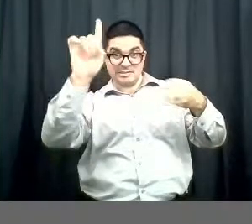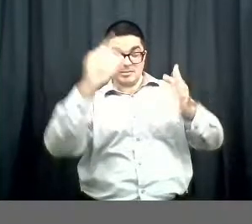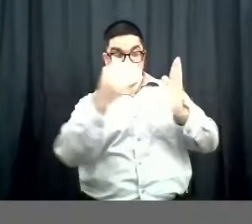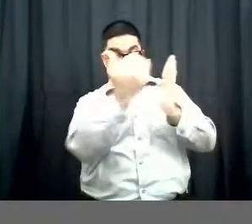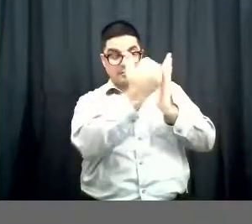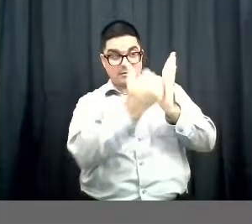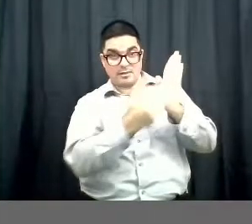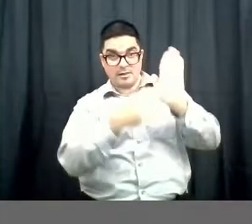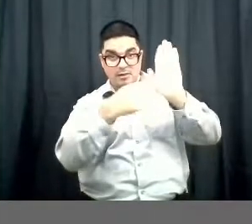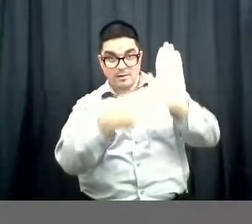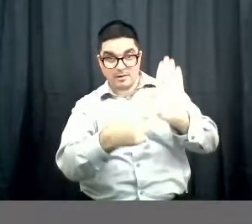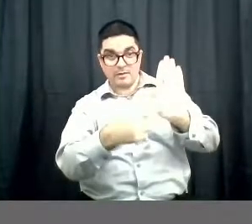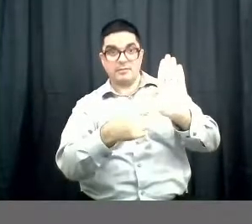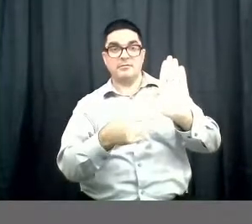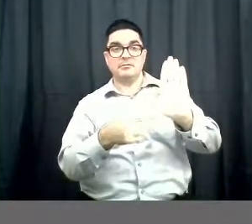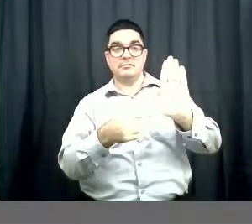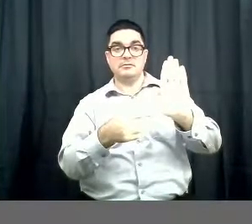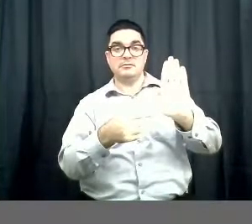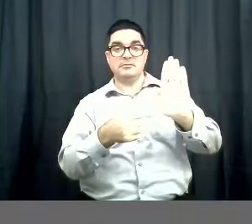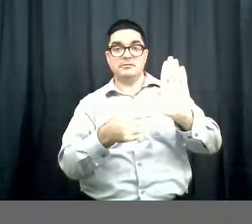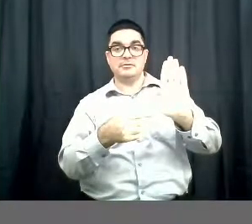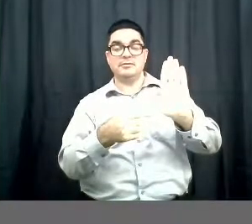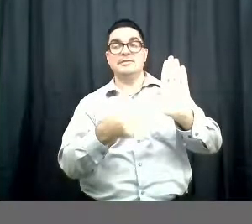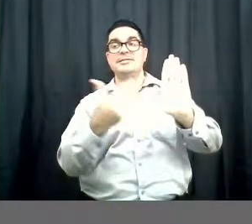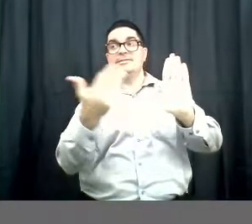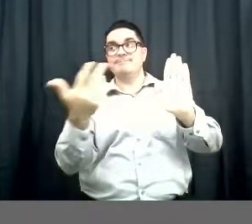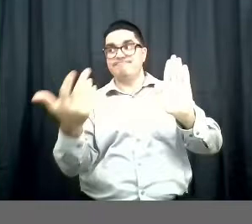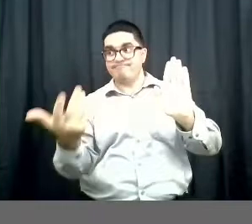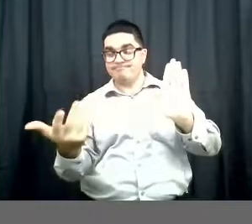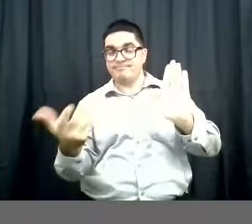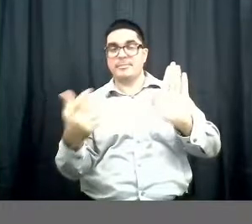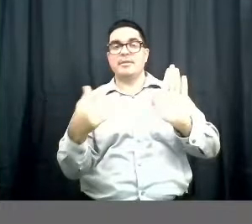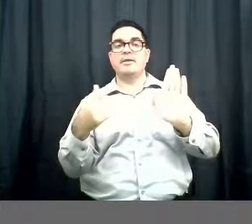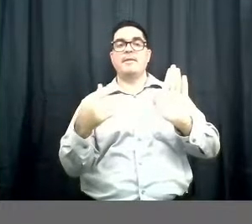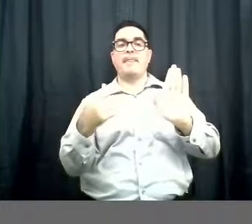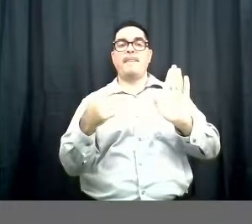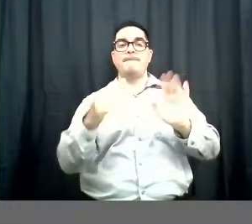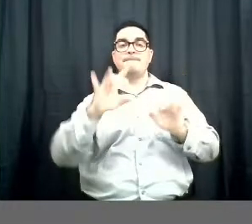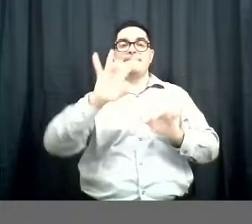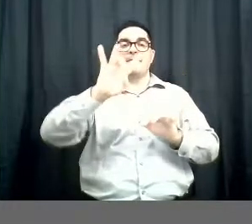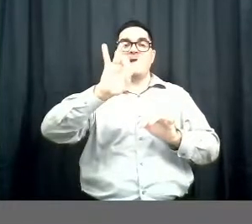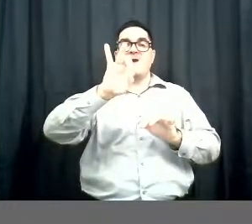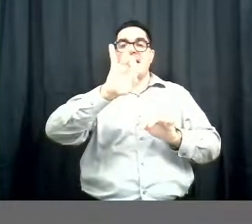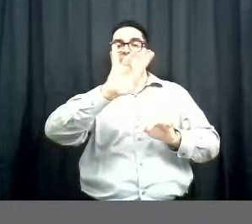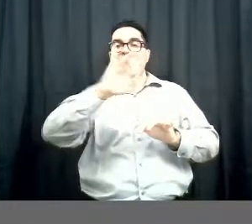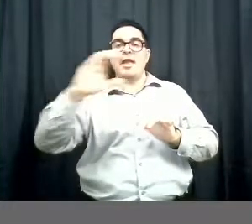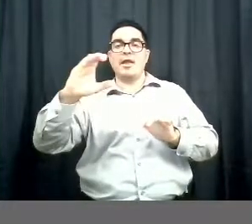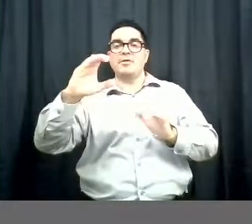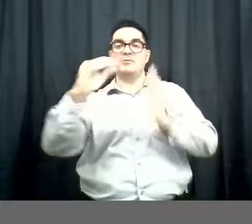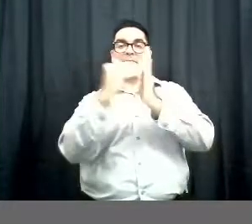is multiples of that $800 million.